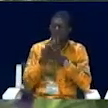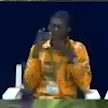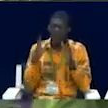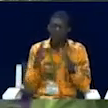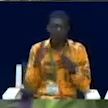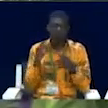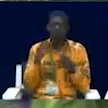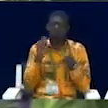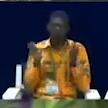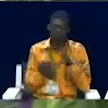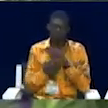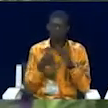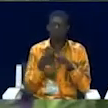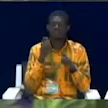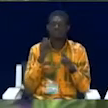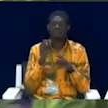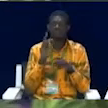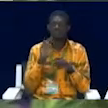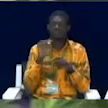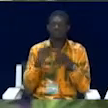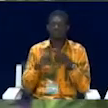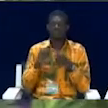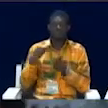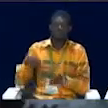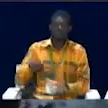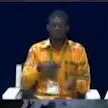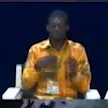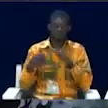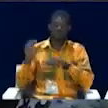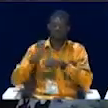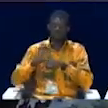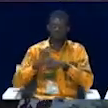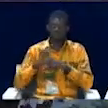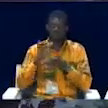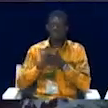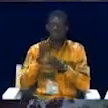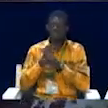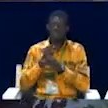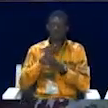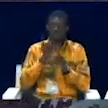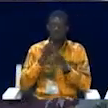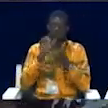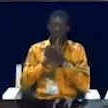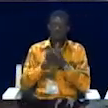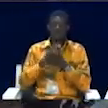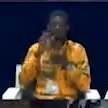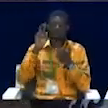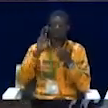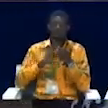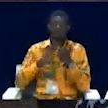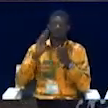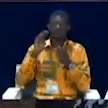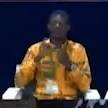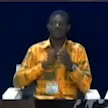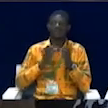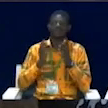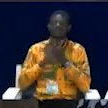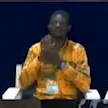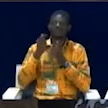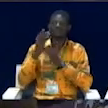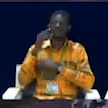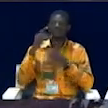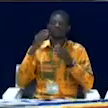made me to change from Redeemer to Baptist Church. That year that I got married in 2014, I was believing God for fruit of the